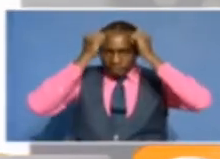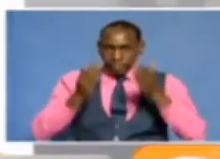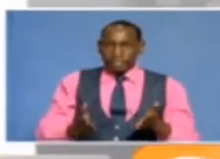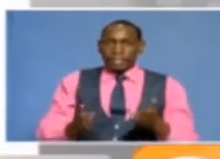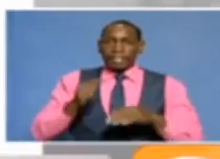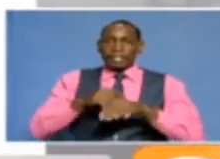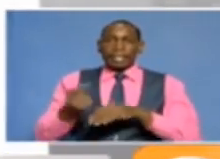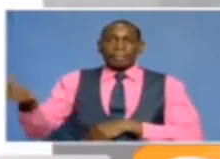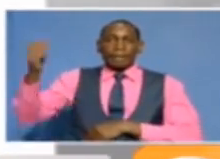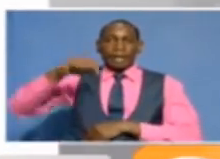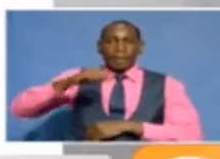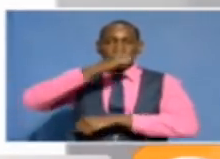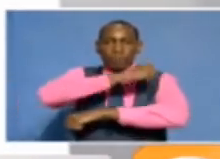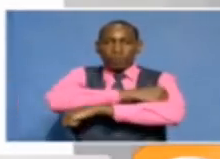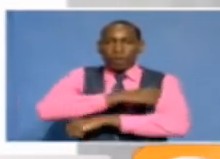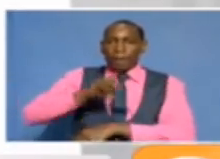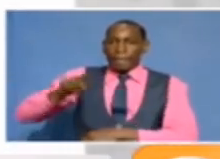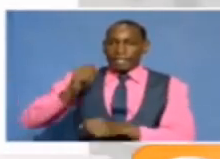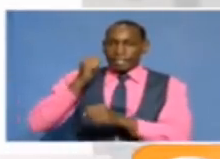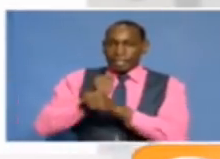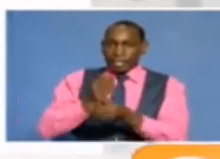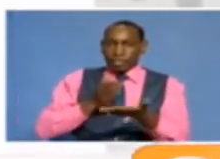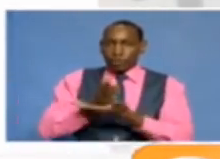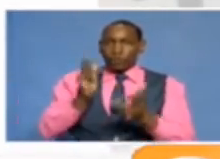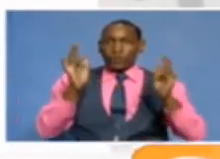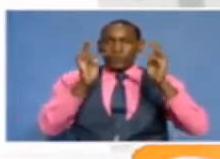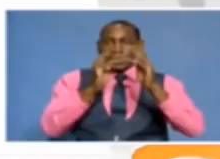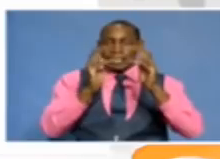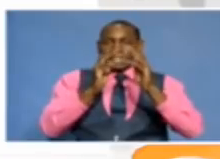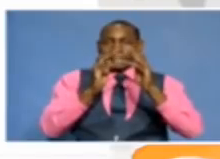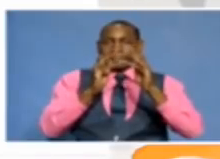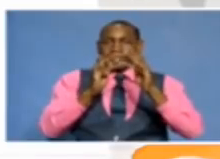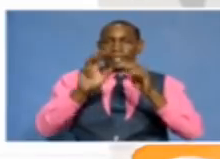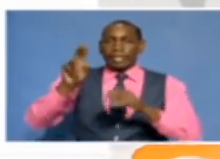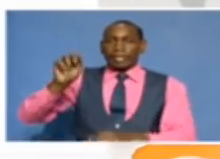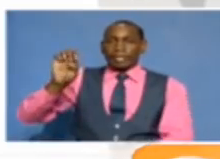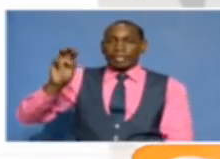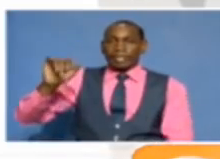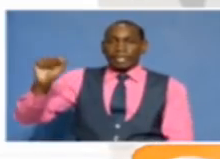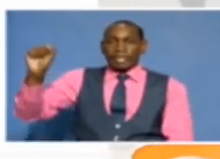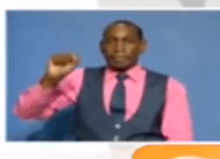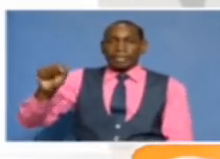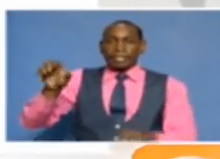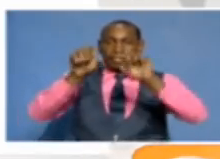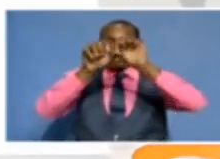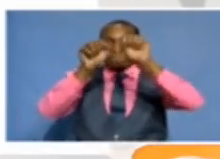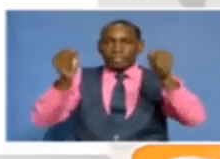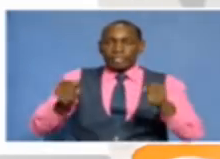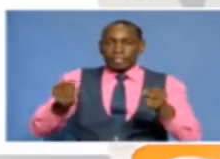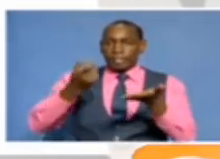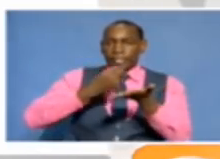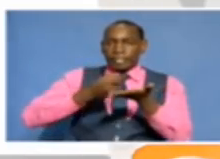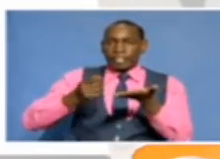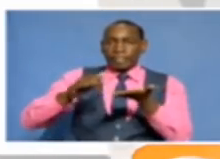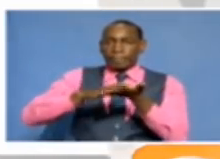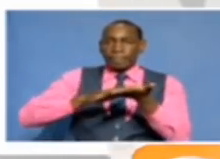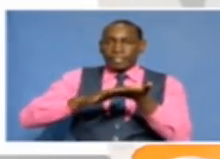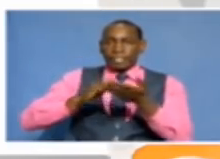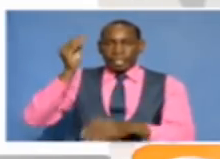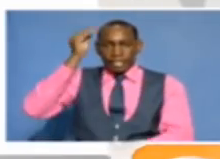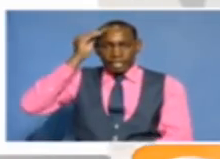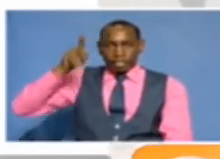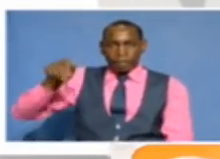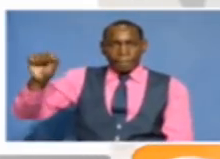they arrive in school must be done online through the NEMIS system. In the memo signed by Basic Education PS